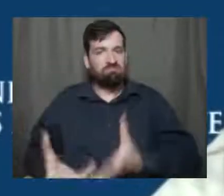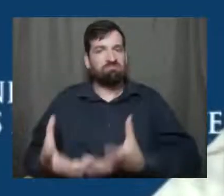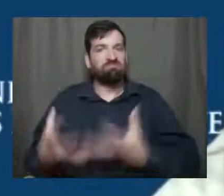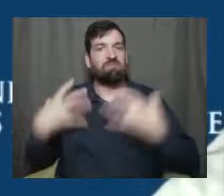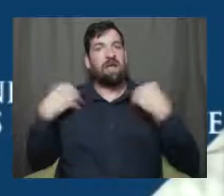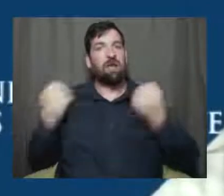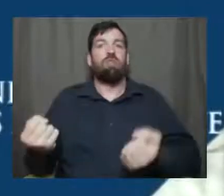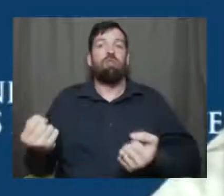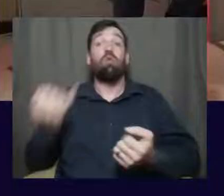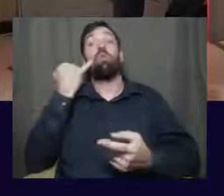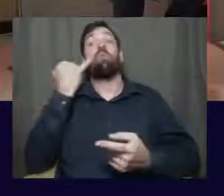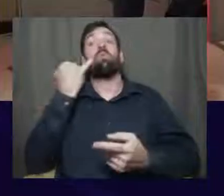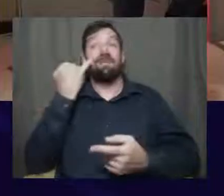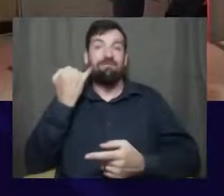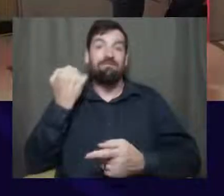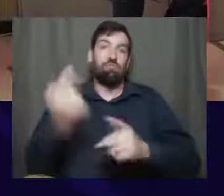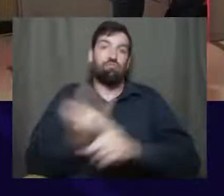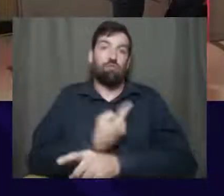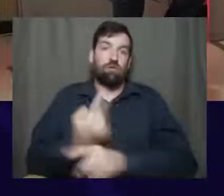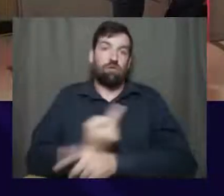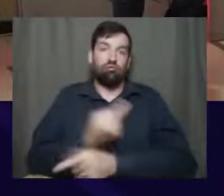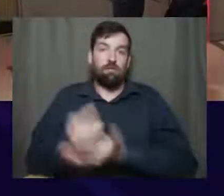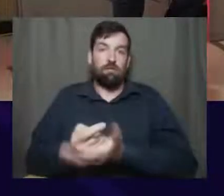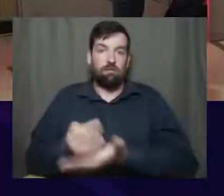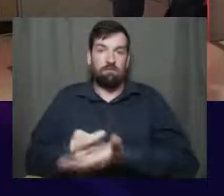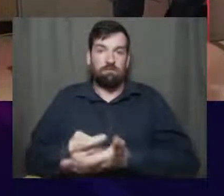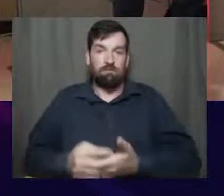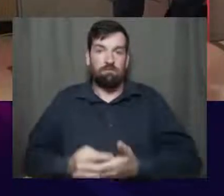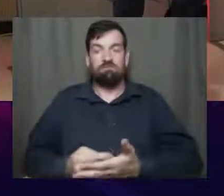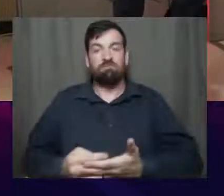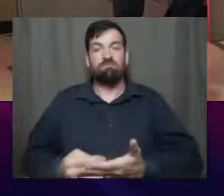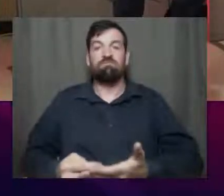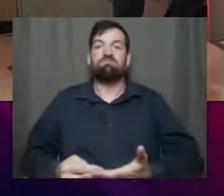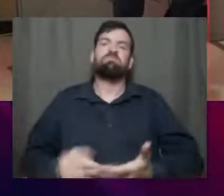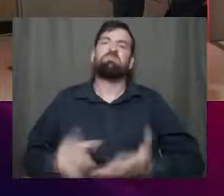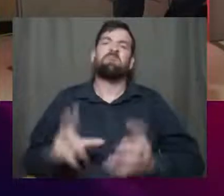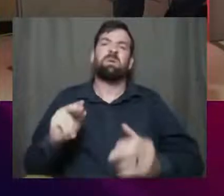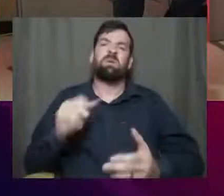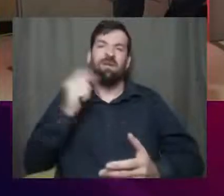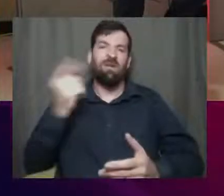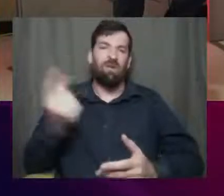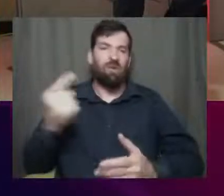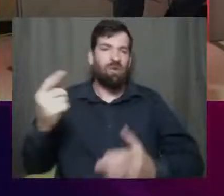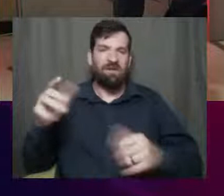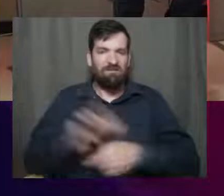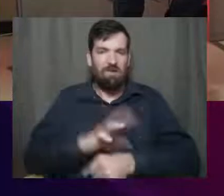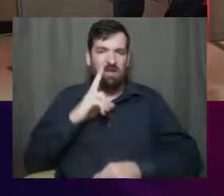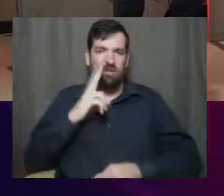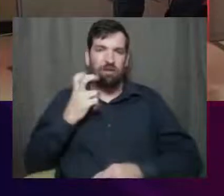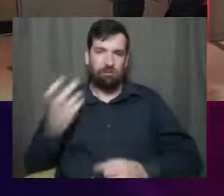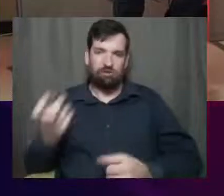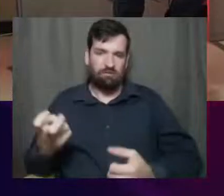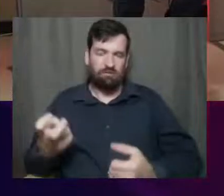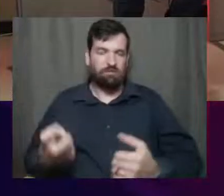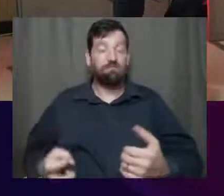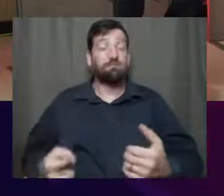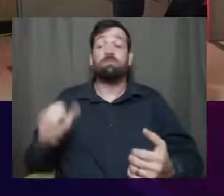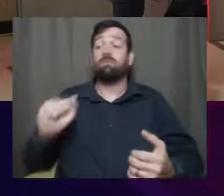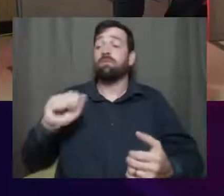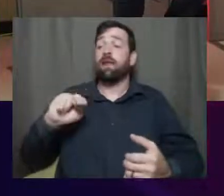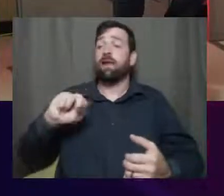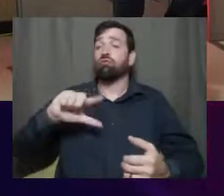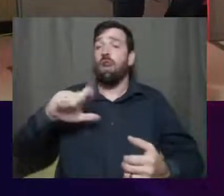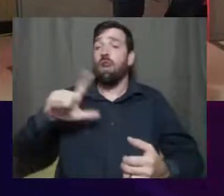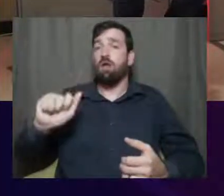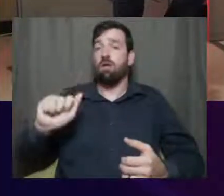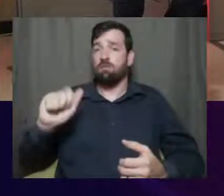treatment. So not everybody needs to have all their teeth extracted. Okay, good to know. Angela wants to know, do